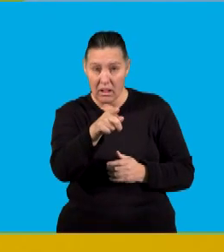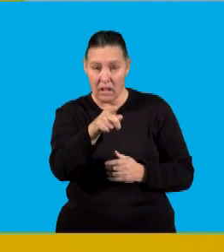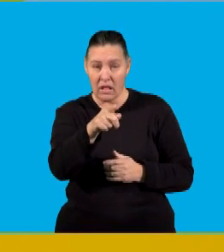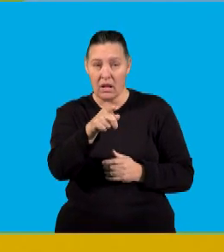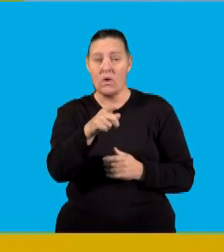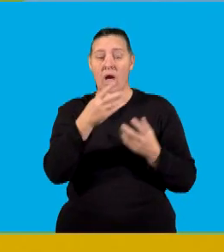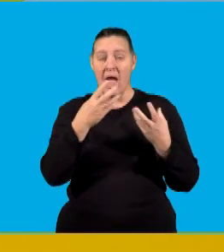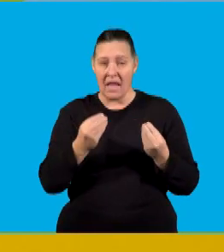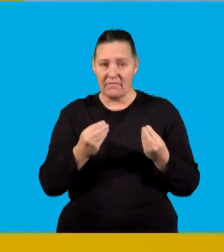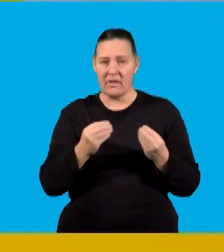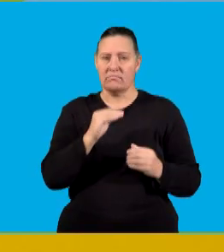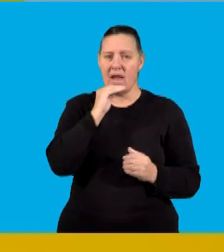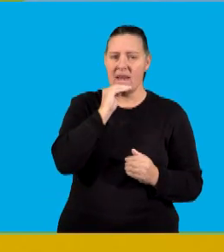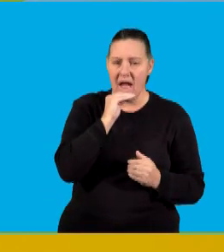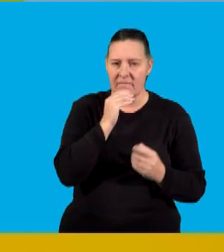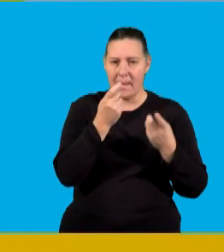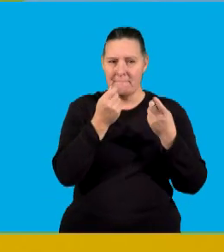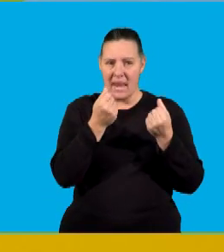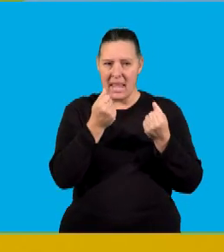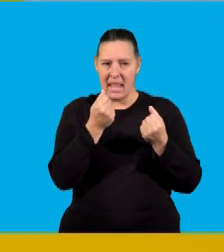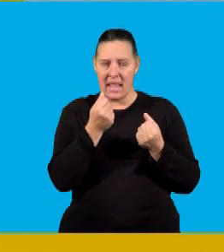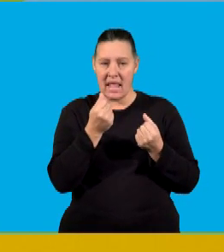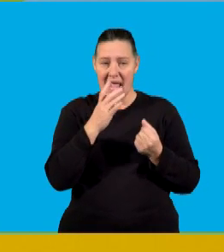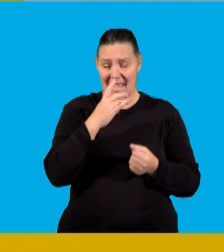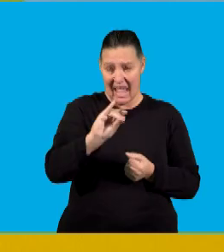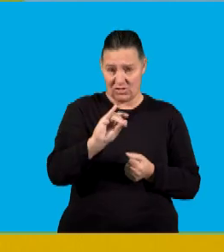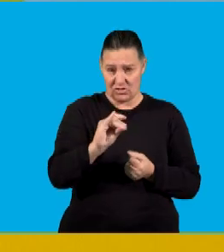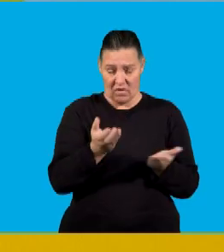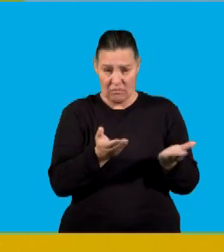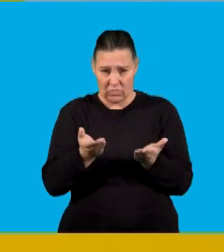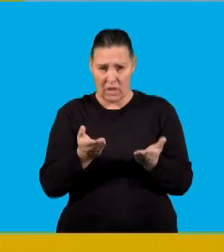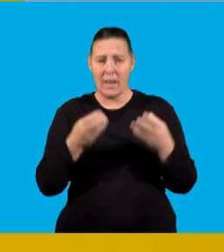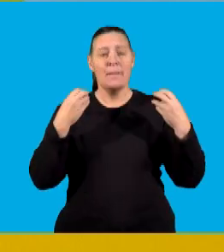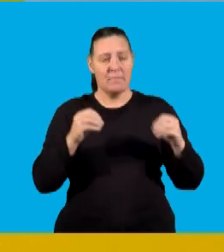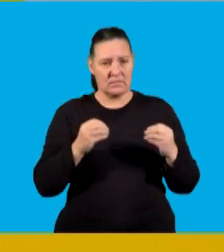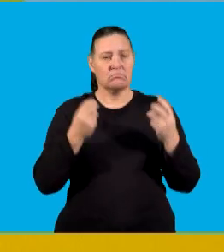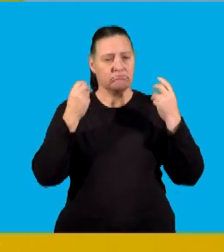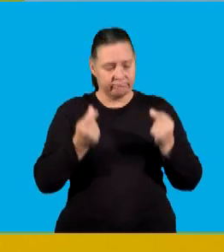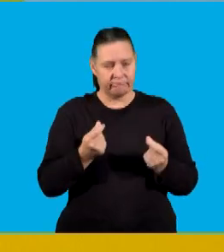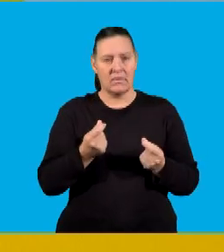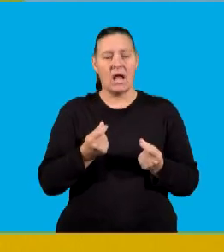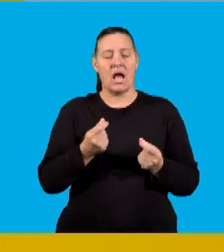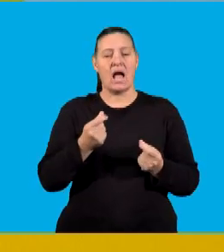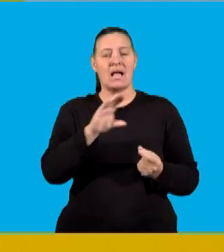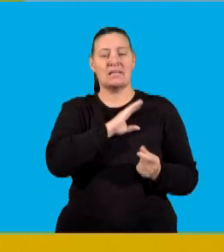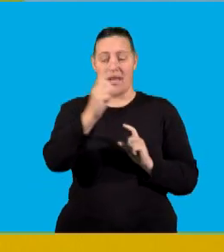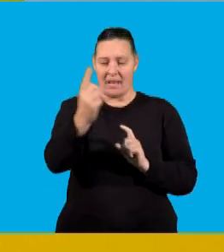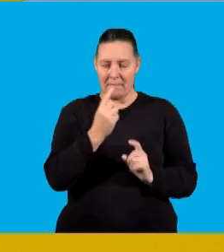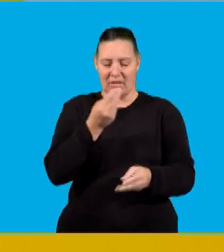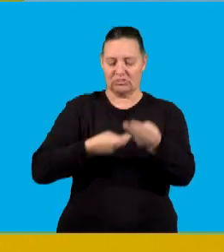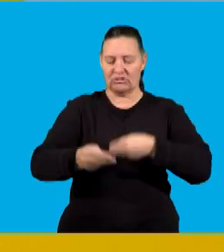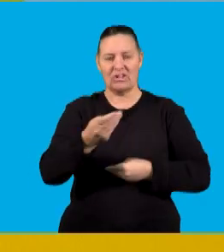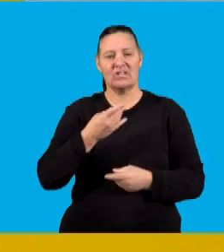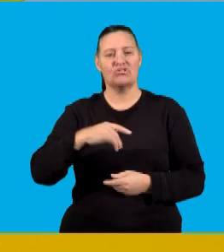you know that by having an adequate amount of cash float, a business can promptly provide change to